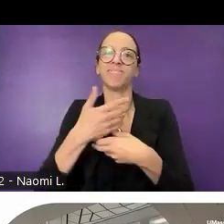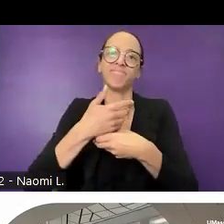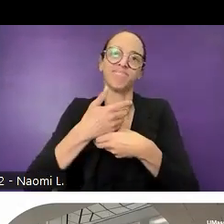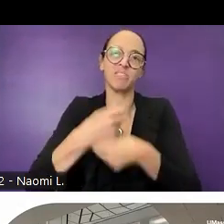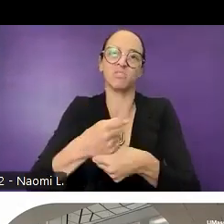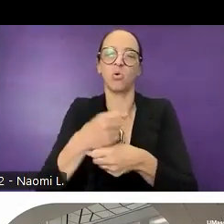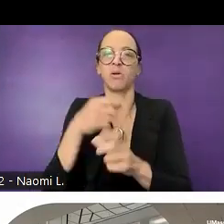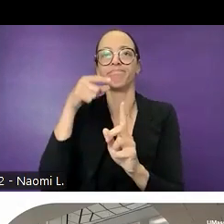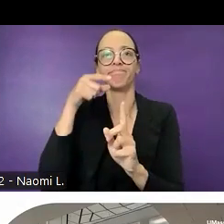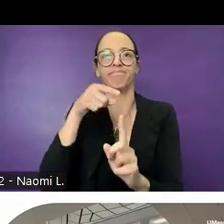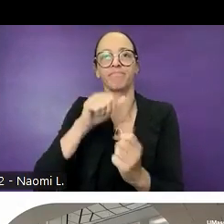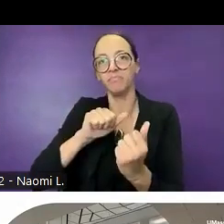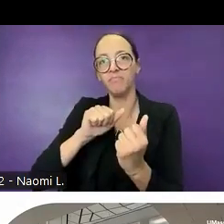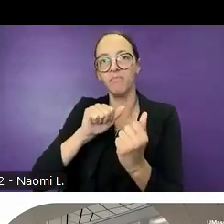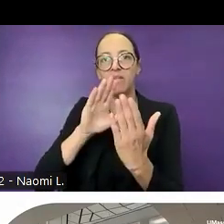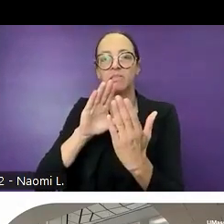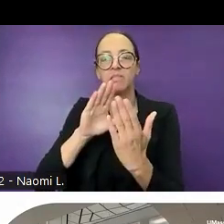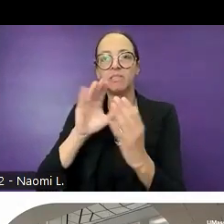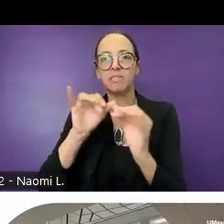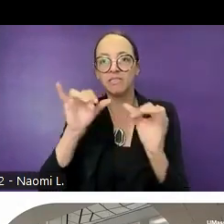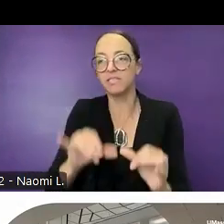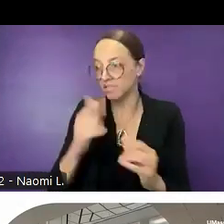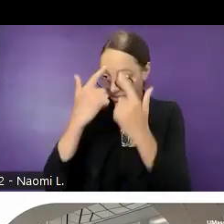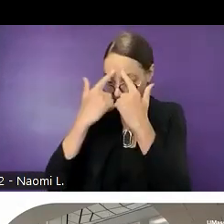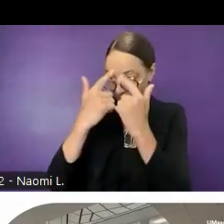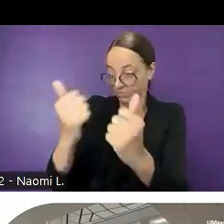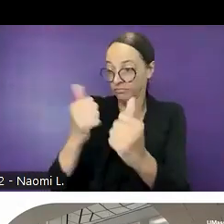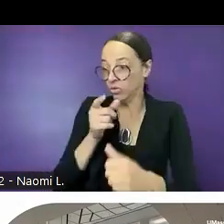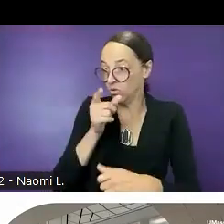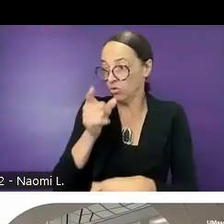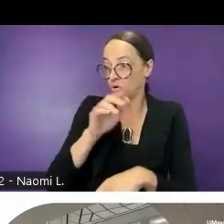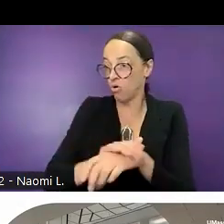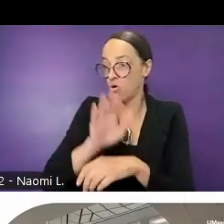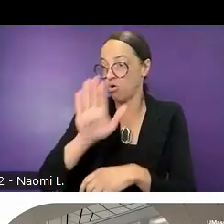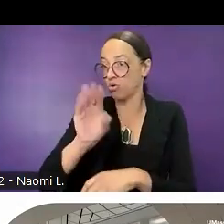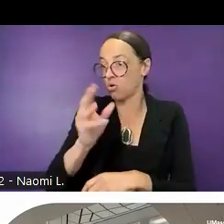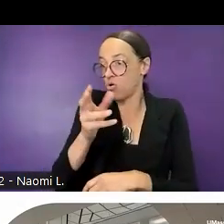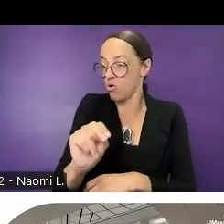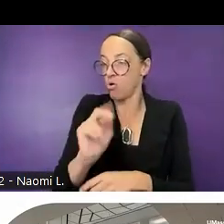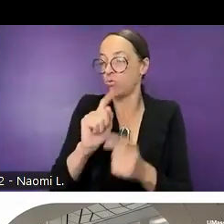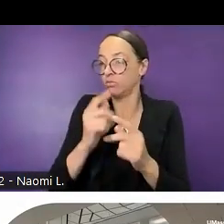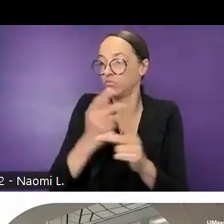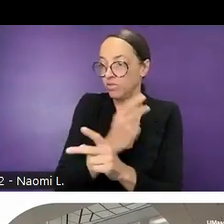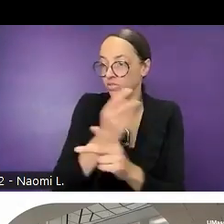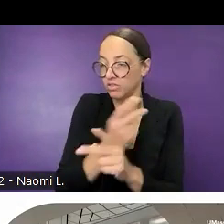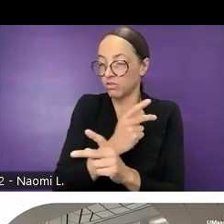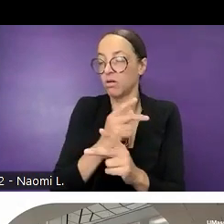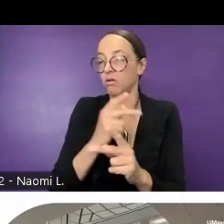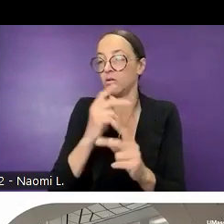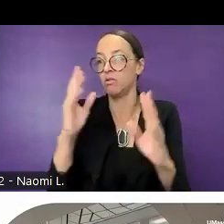to navigate and pay for this incredibly complex service system. Good luck. Next slide.